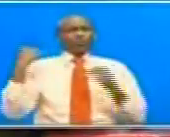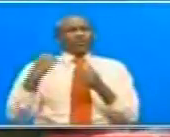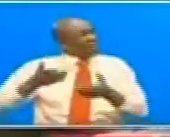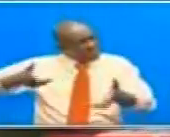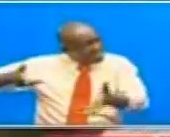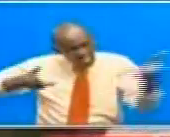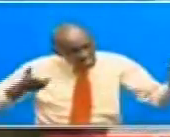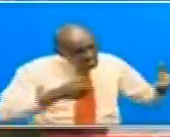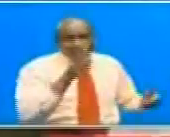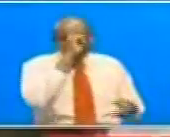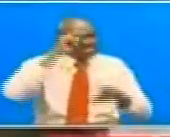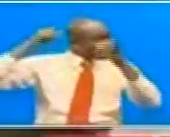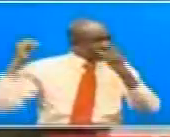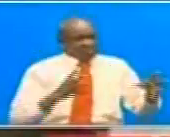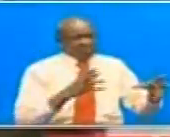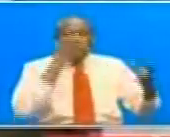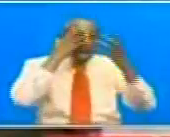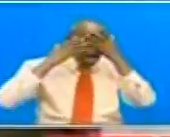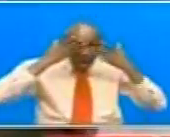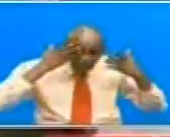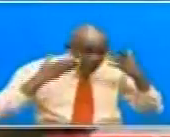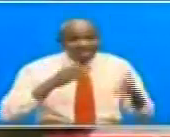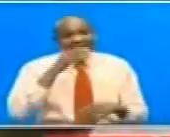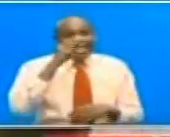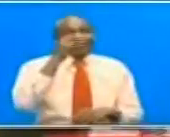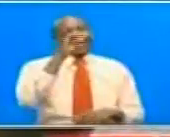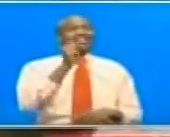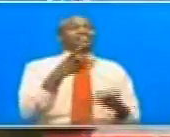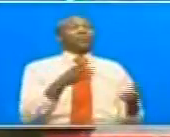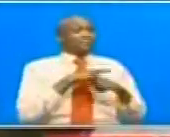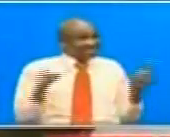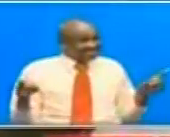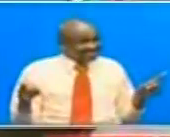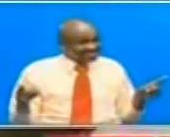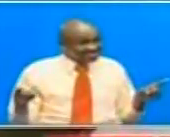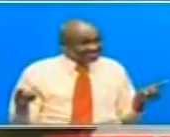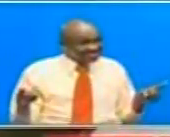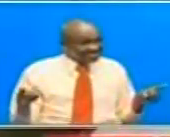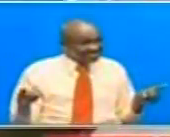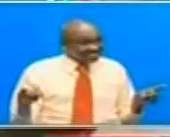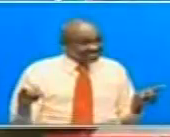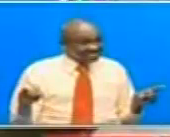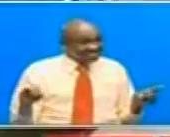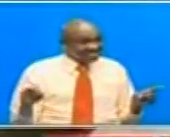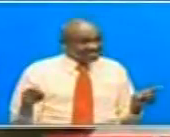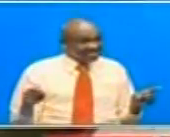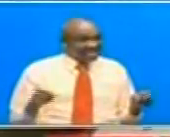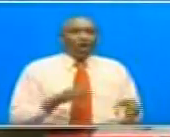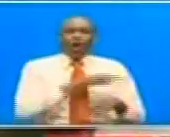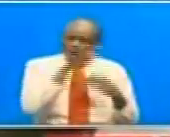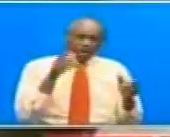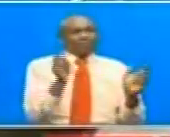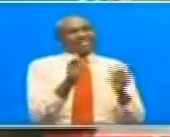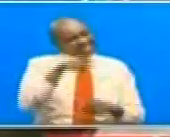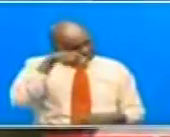so. We even moved NYS and did all that land. But has Robert Alai or the media